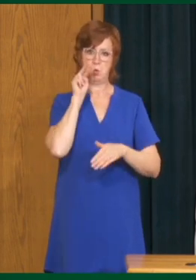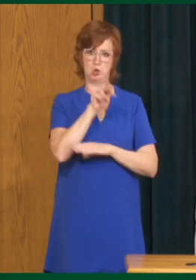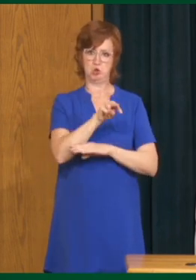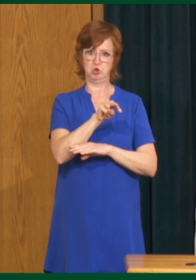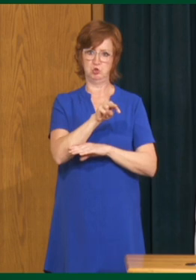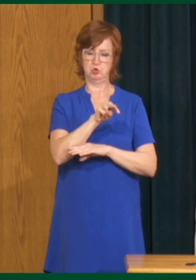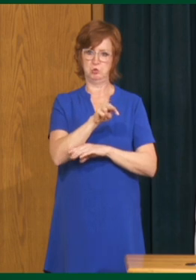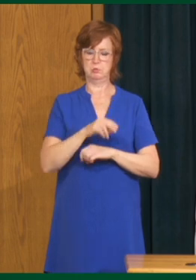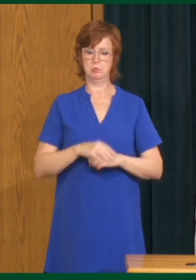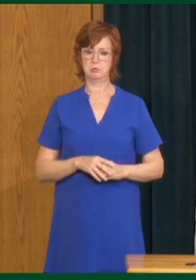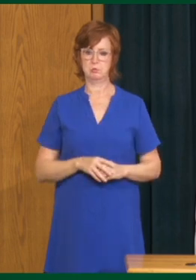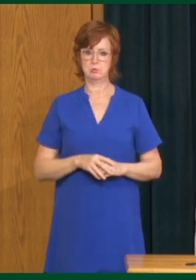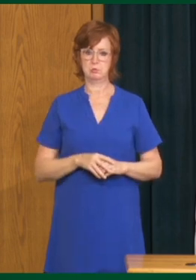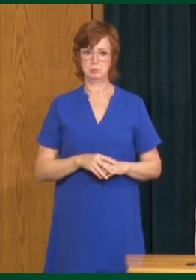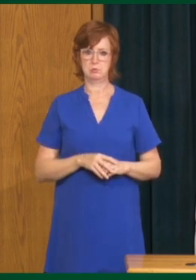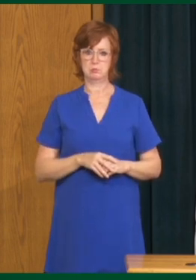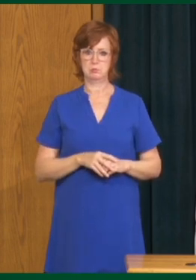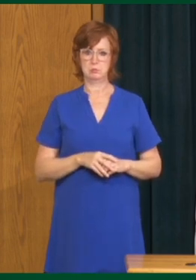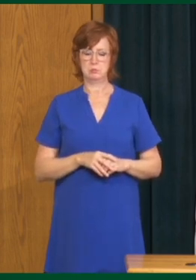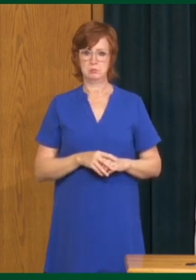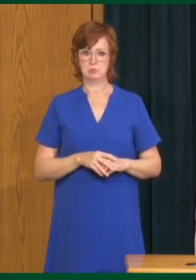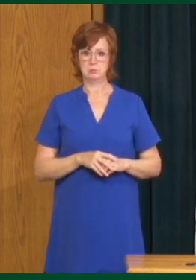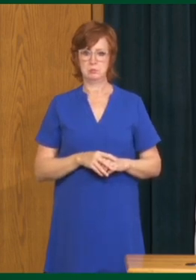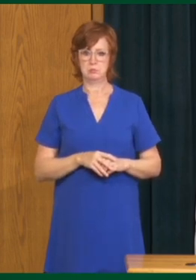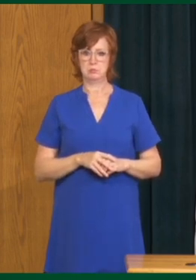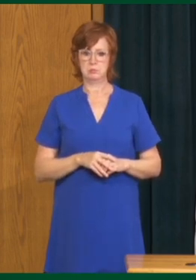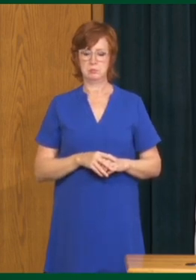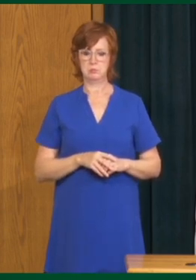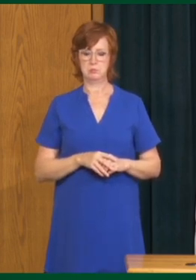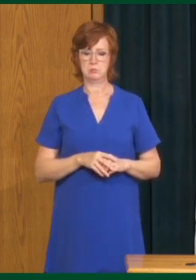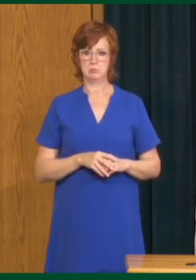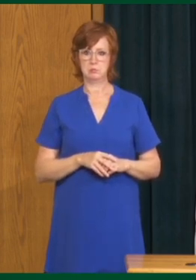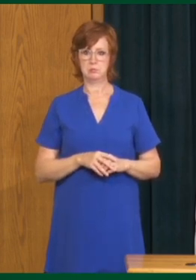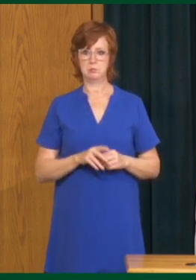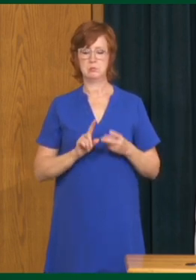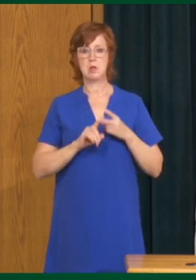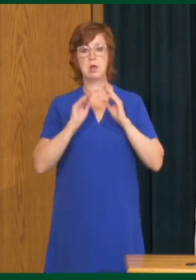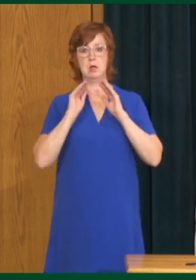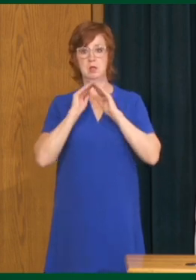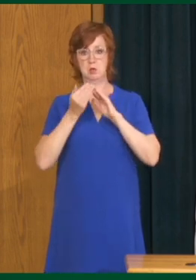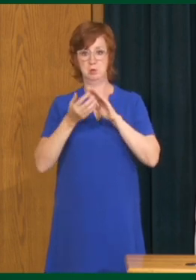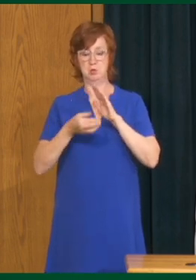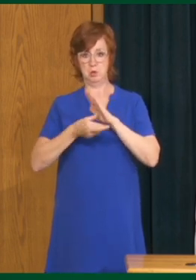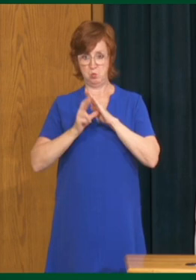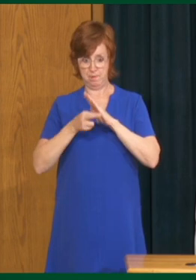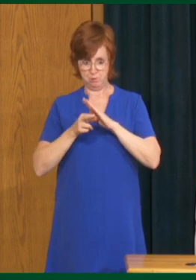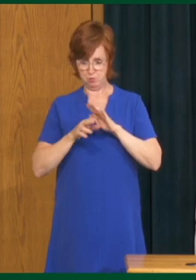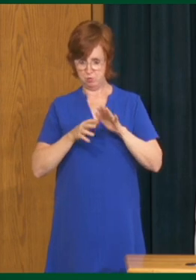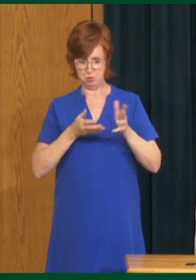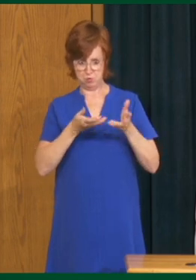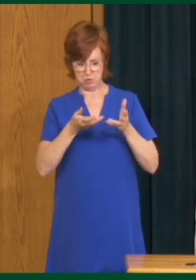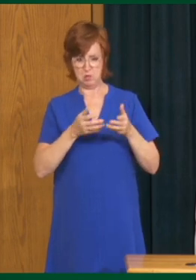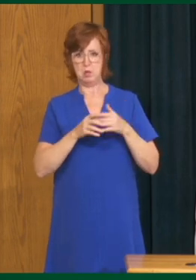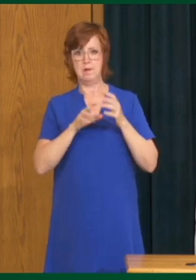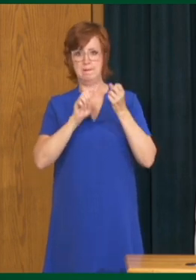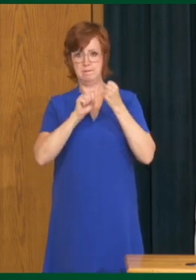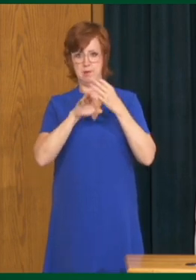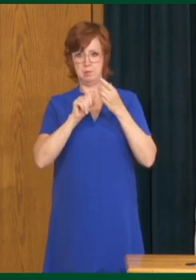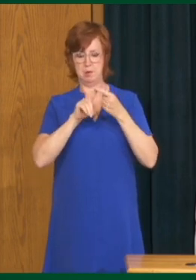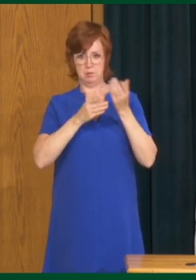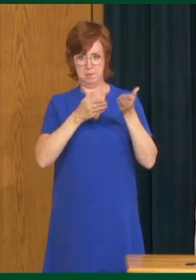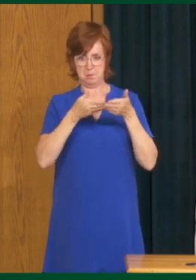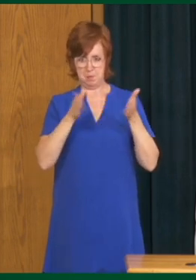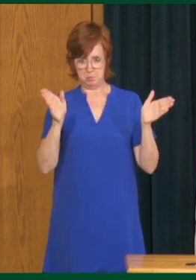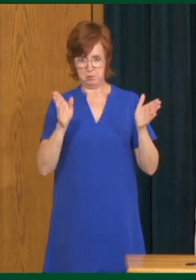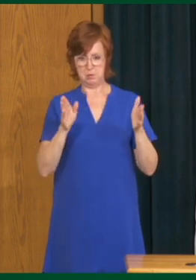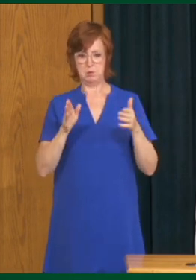the settings for transmission and continue to review our guidelines and provide feedback to the public about what